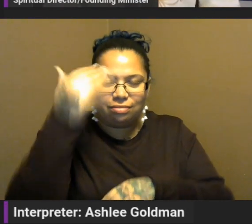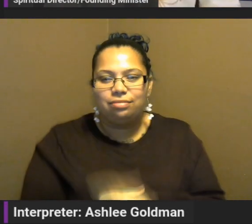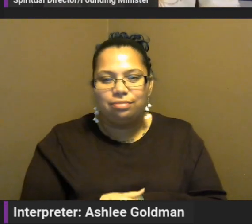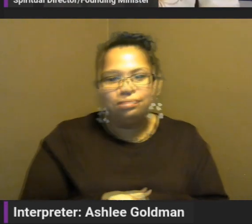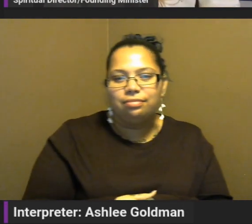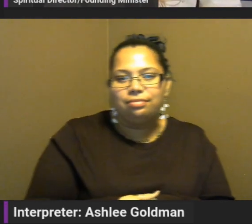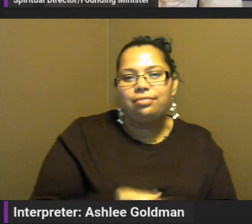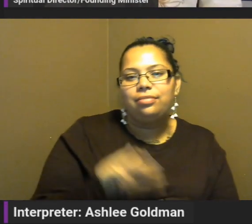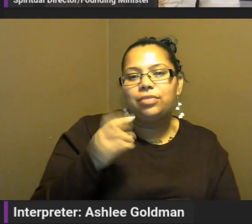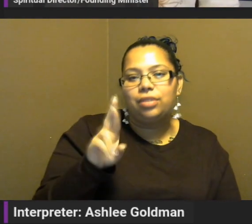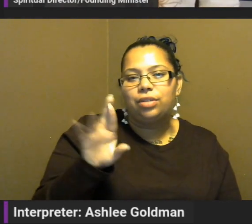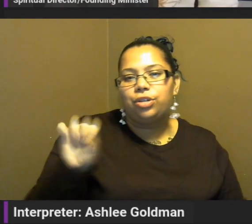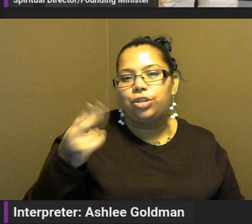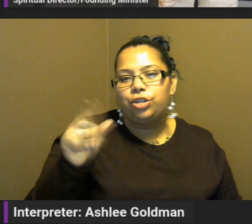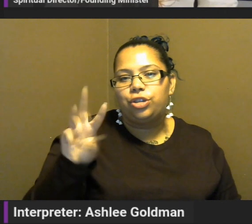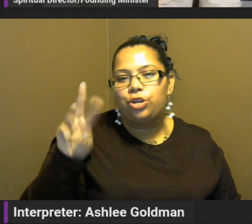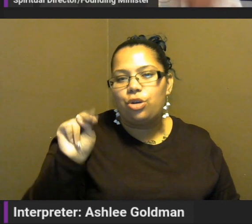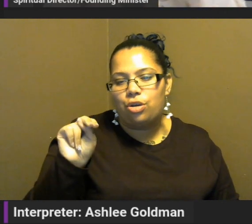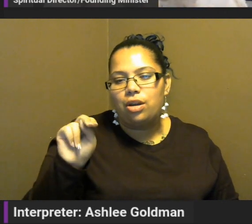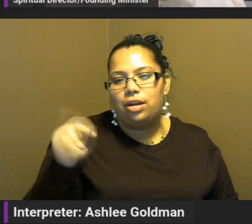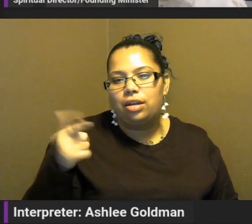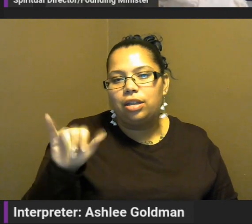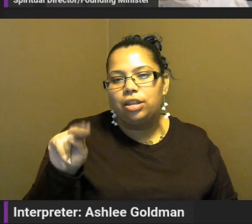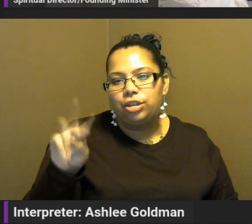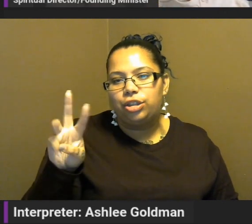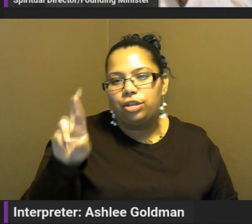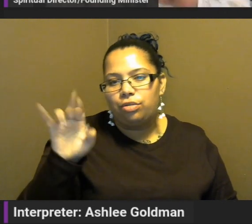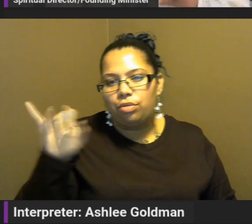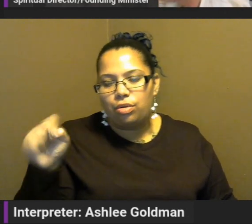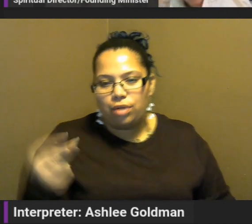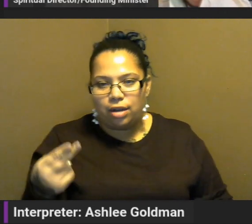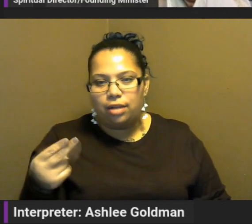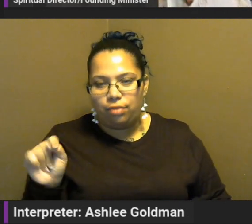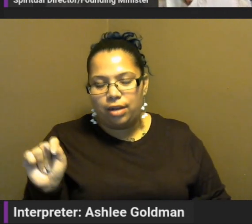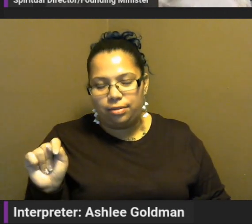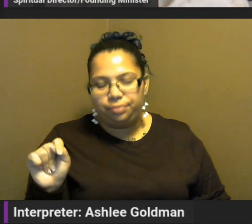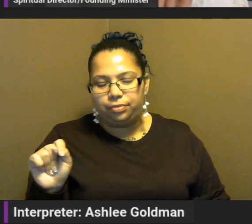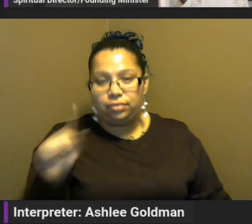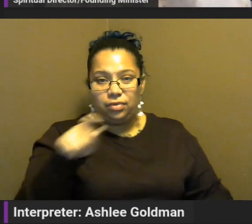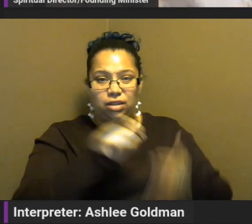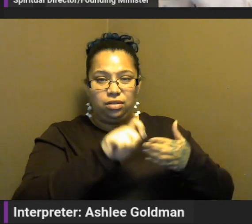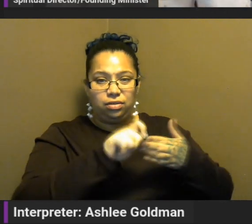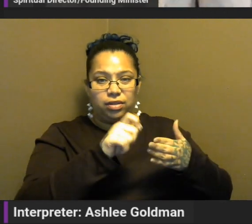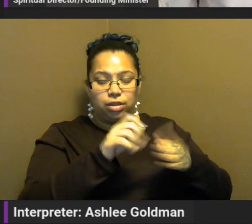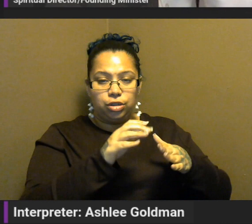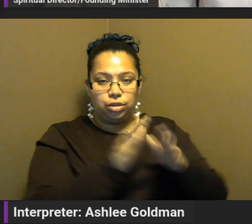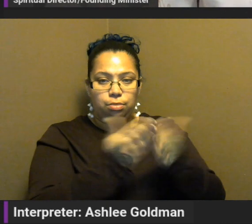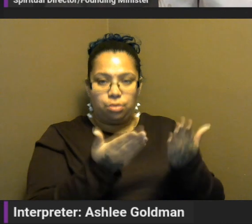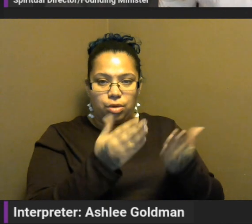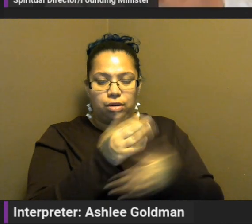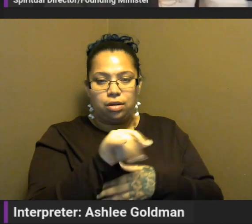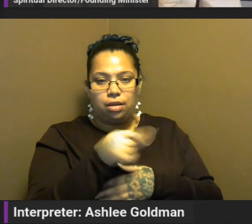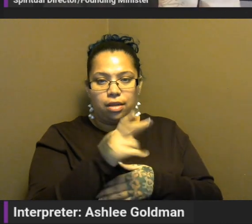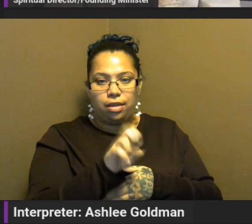Dr. Sean Jinwright, author of The Four Pivots, I highly recommend, and we may be doing a book study group here at our